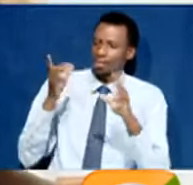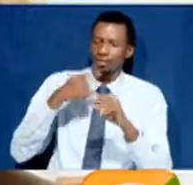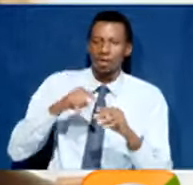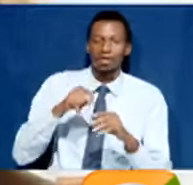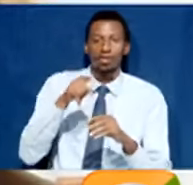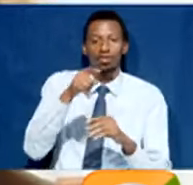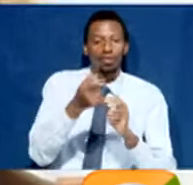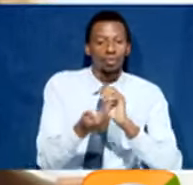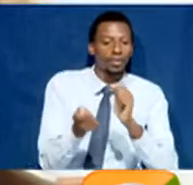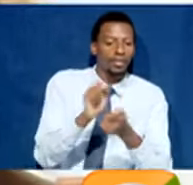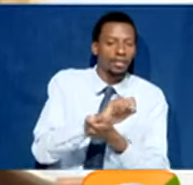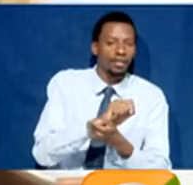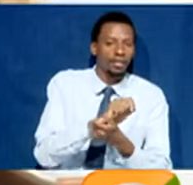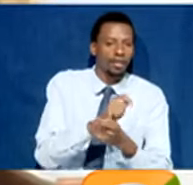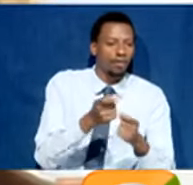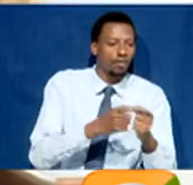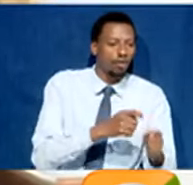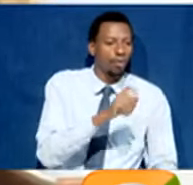from a levy.